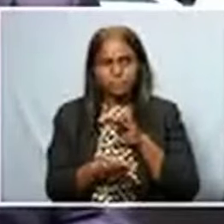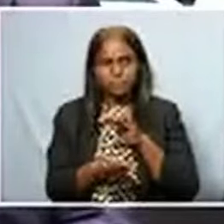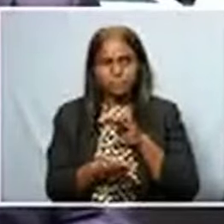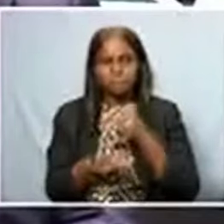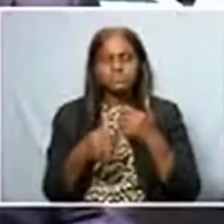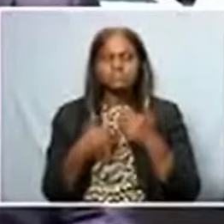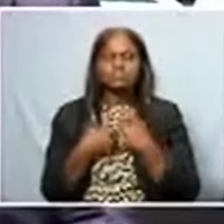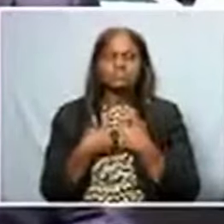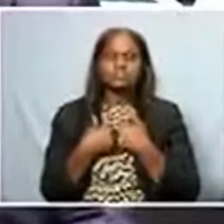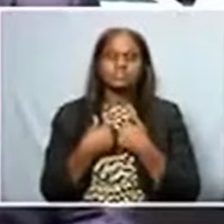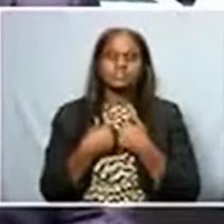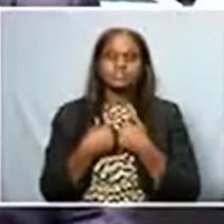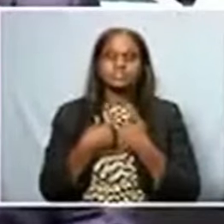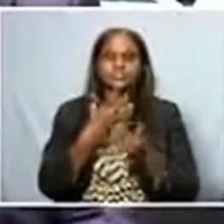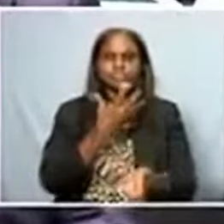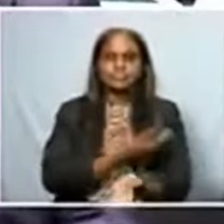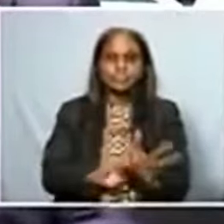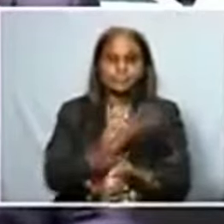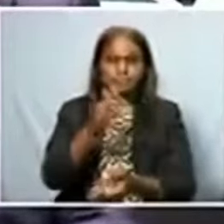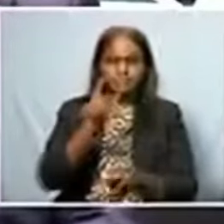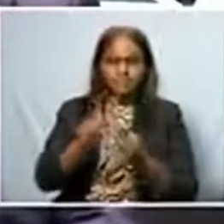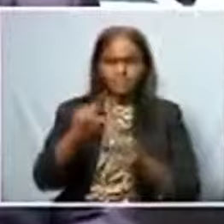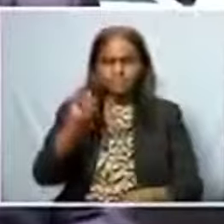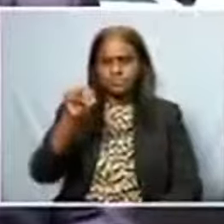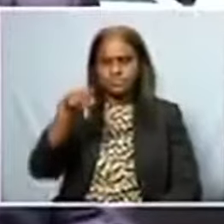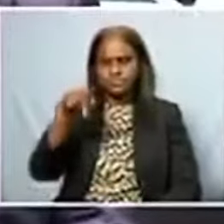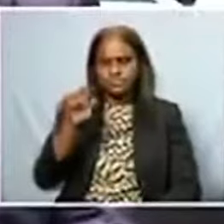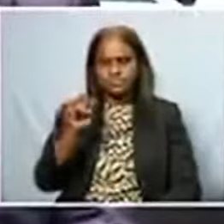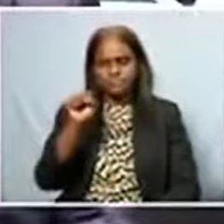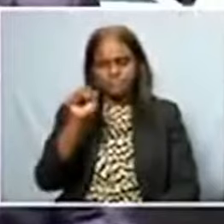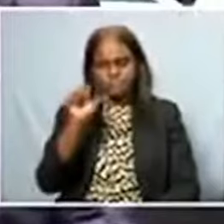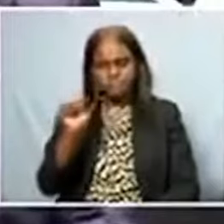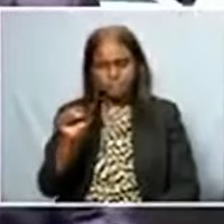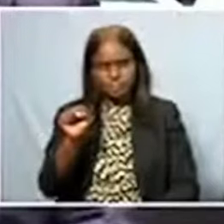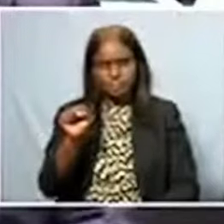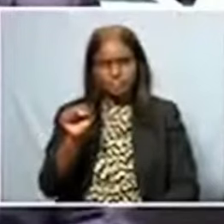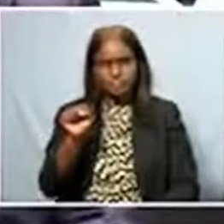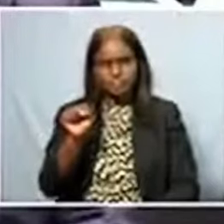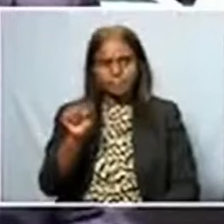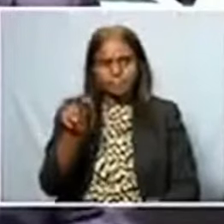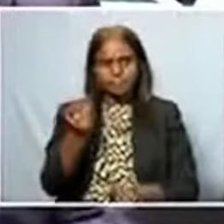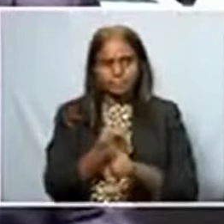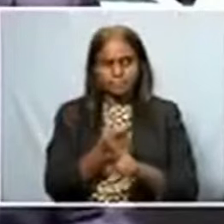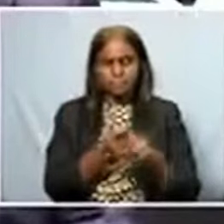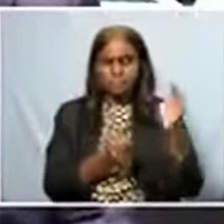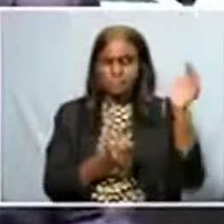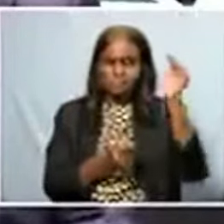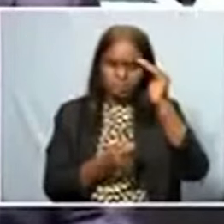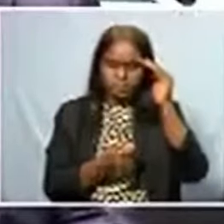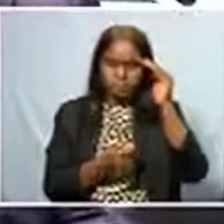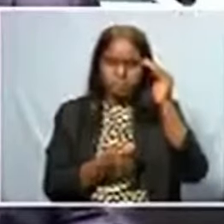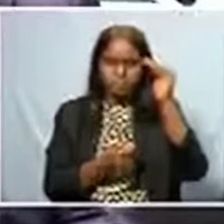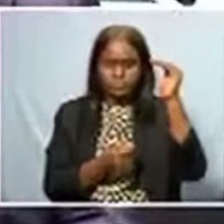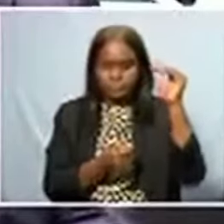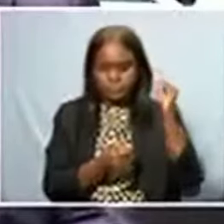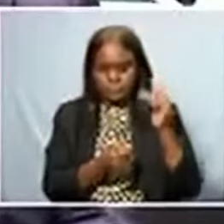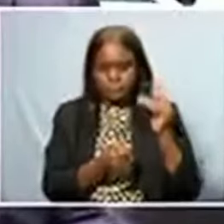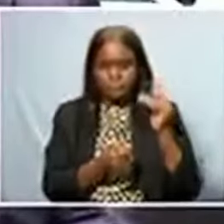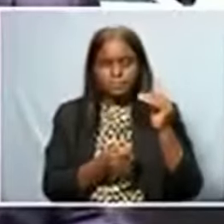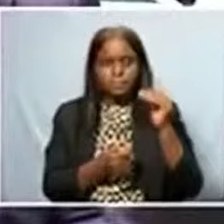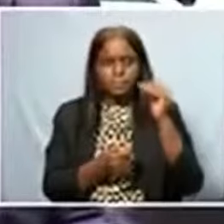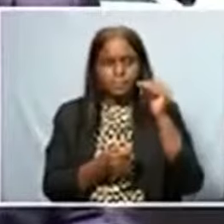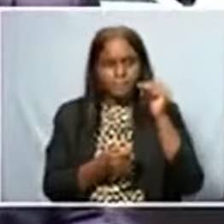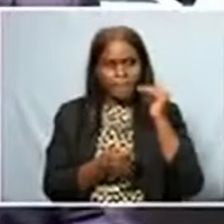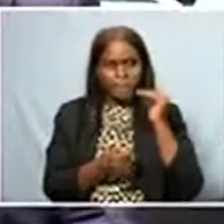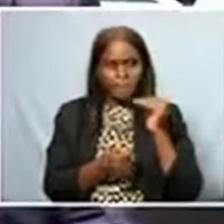has been delegated to MPSs. Scale down from the top, from the central level, from the